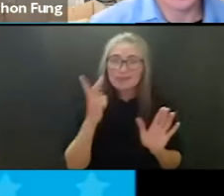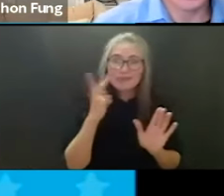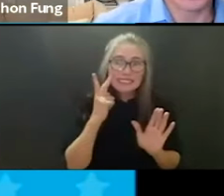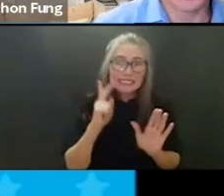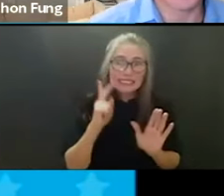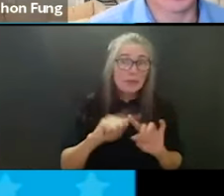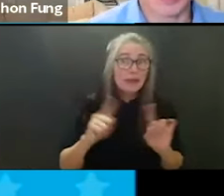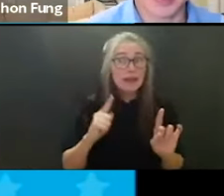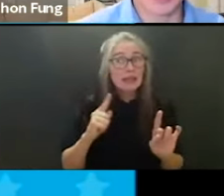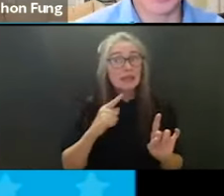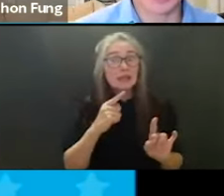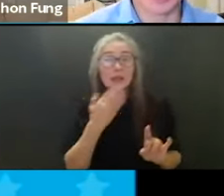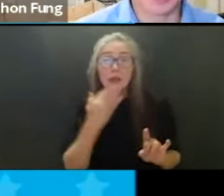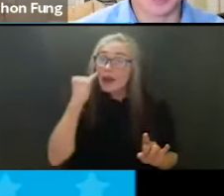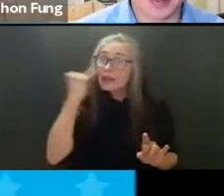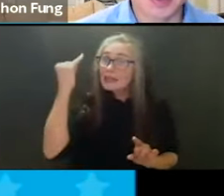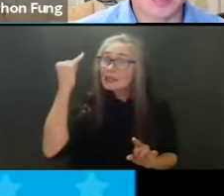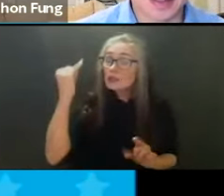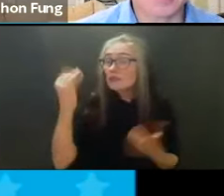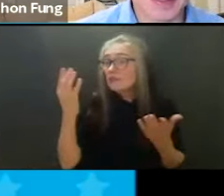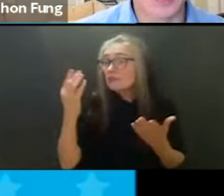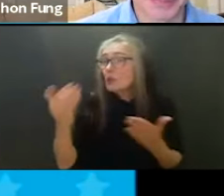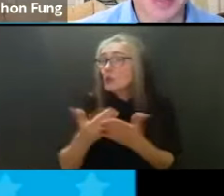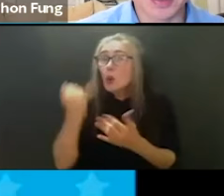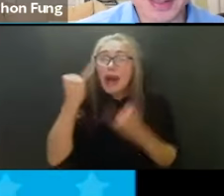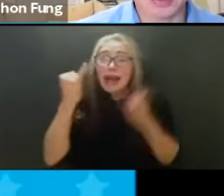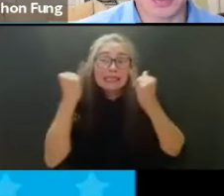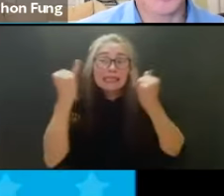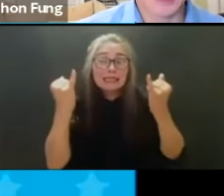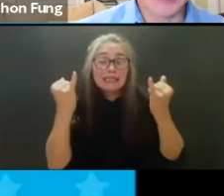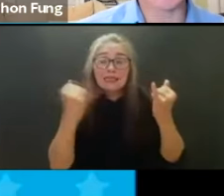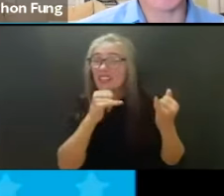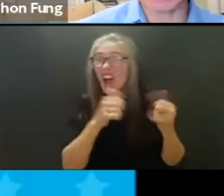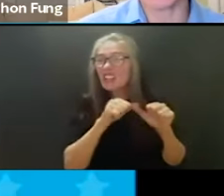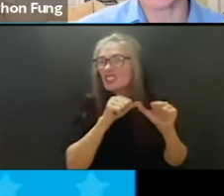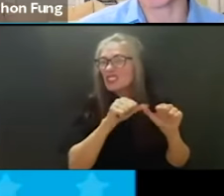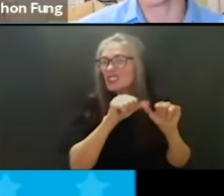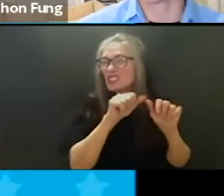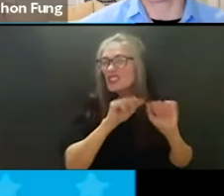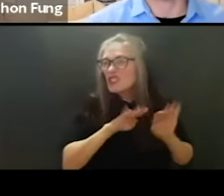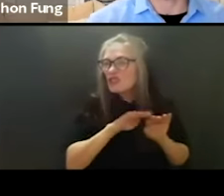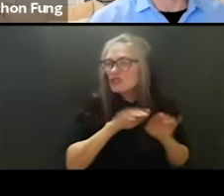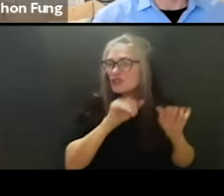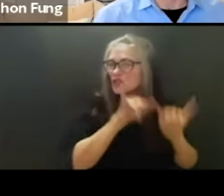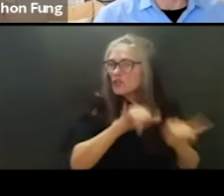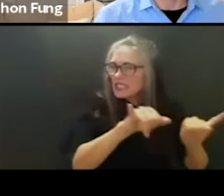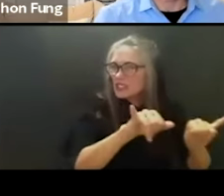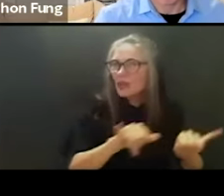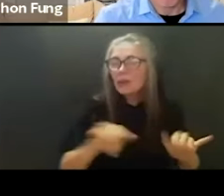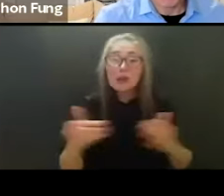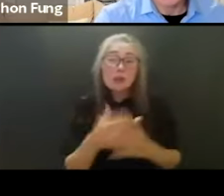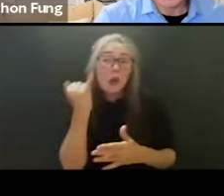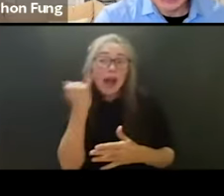in the years to come and I think it's a, it's a time to consider ideas outside of the box ideas like that.